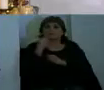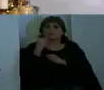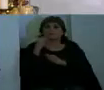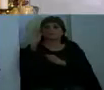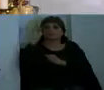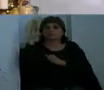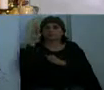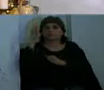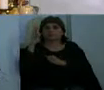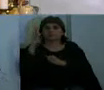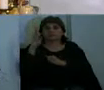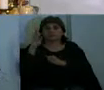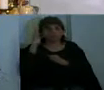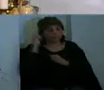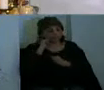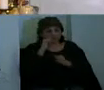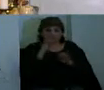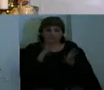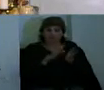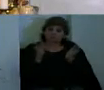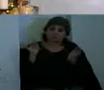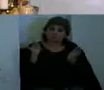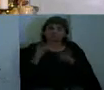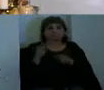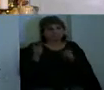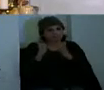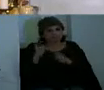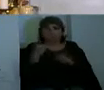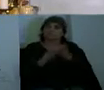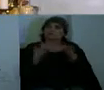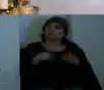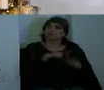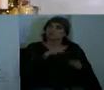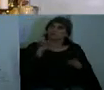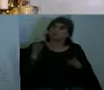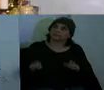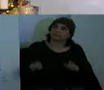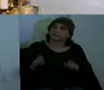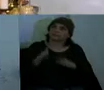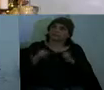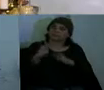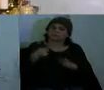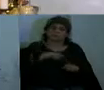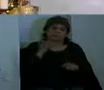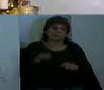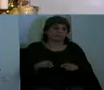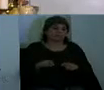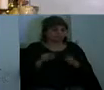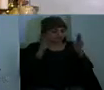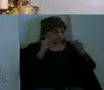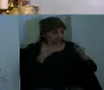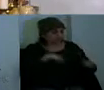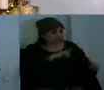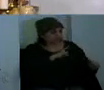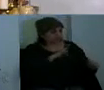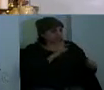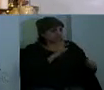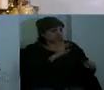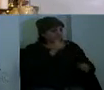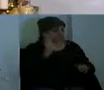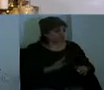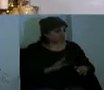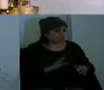You give us what we need when we need it. May we never lose our ability to be responsible